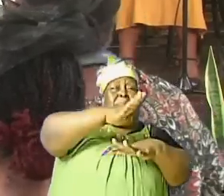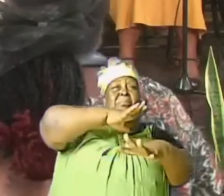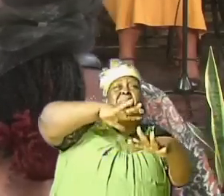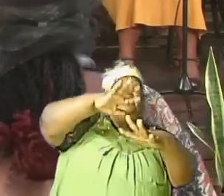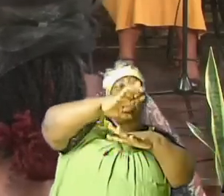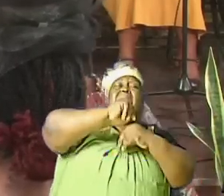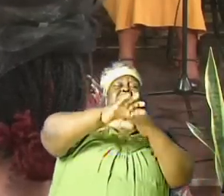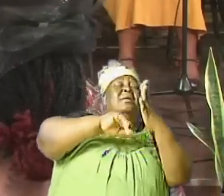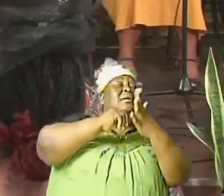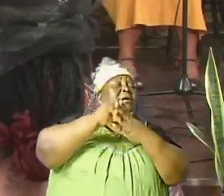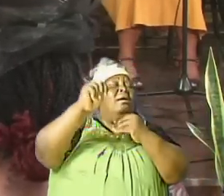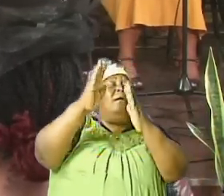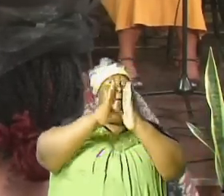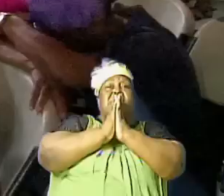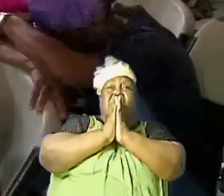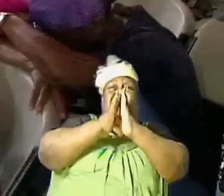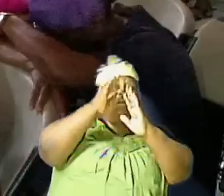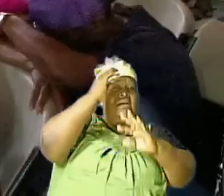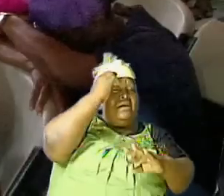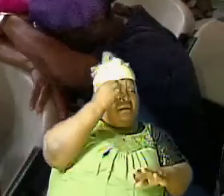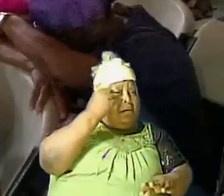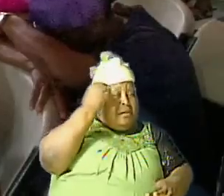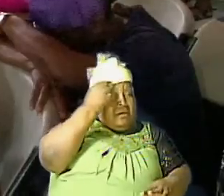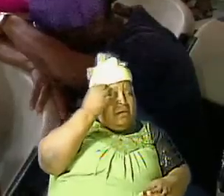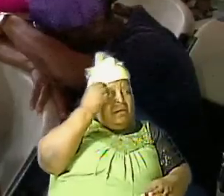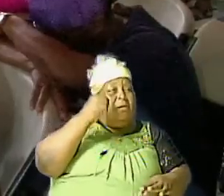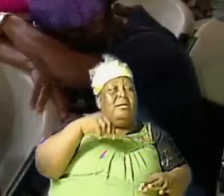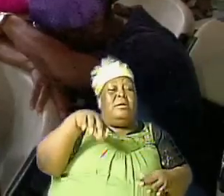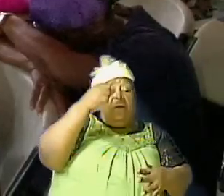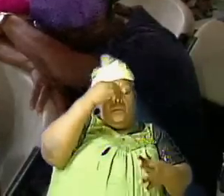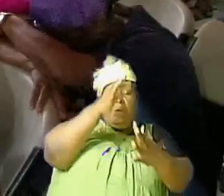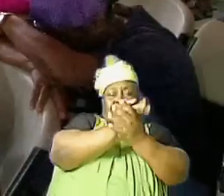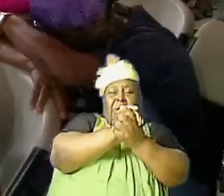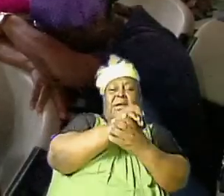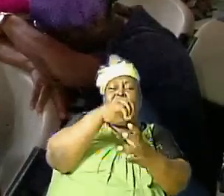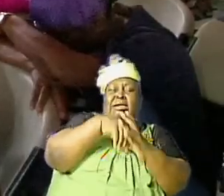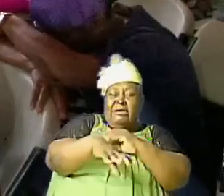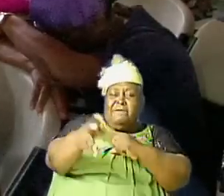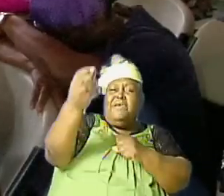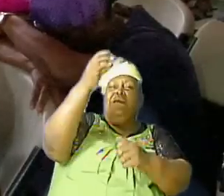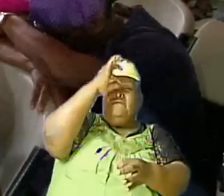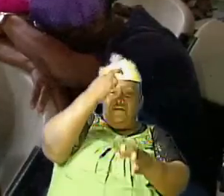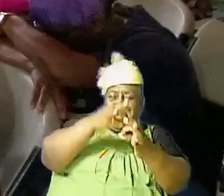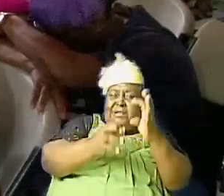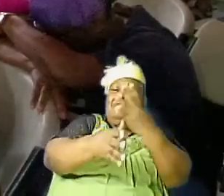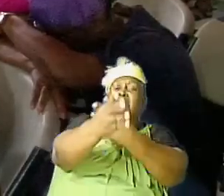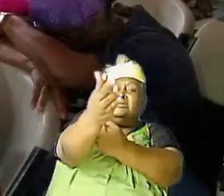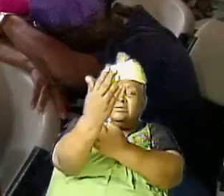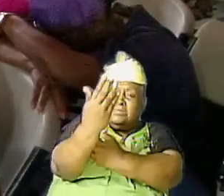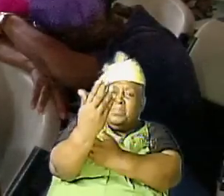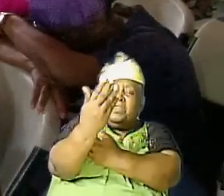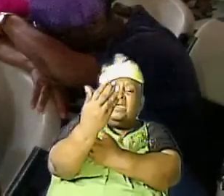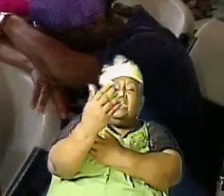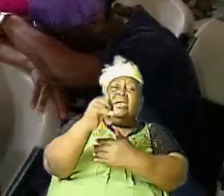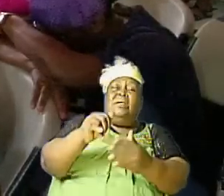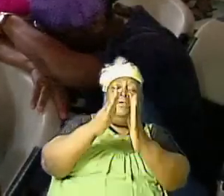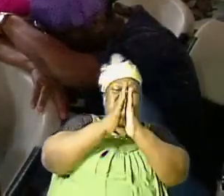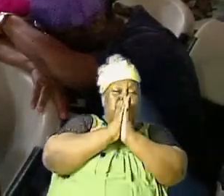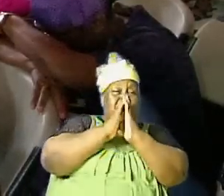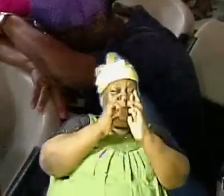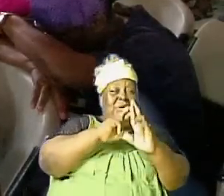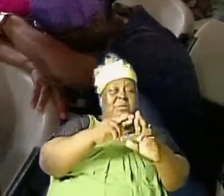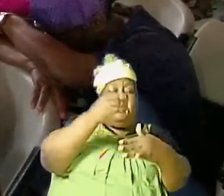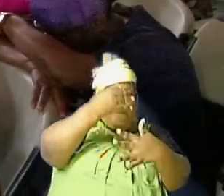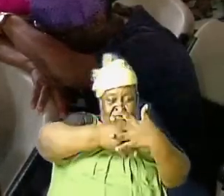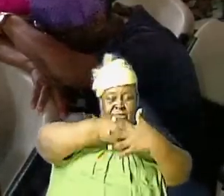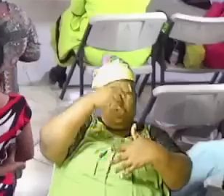abundantly above all which we could ever ask or think. And we're believing in faith this morning as we present these requests before you, that